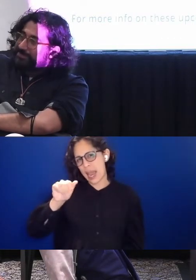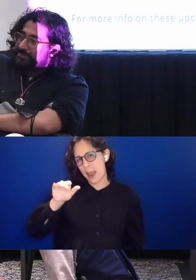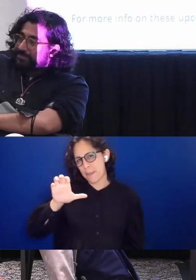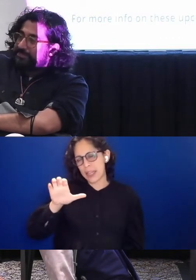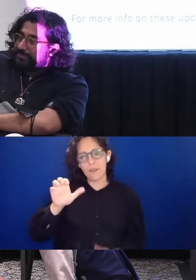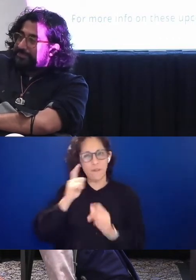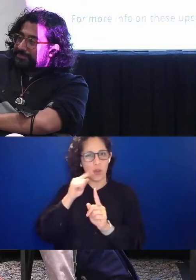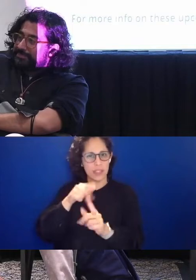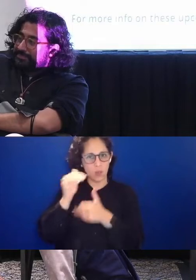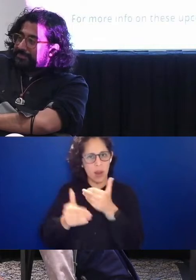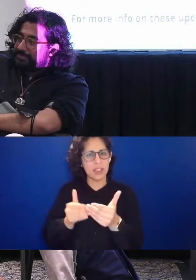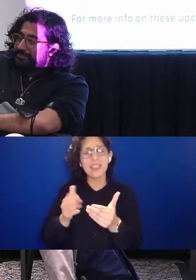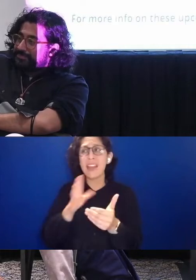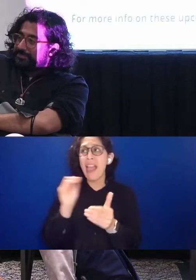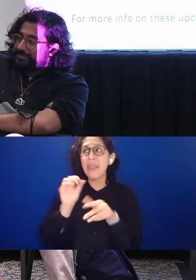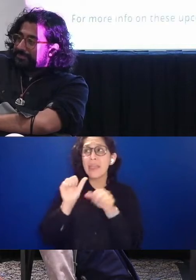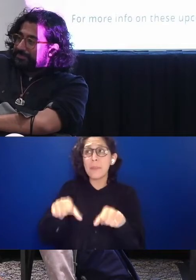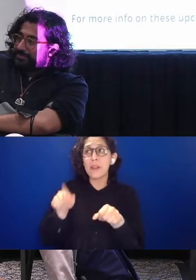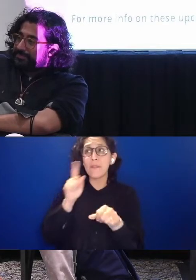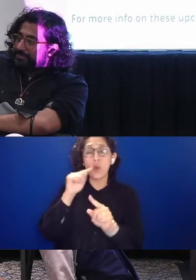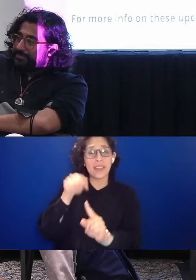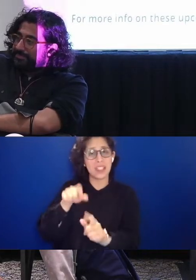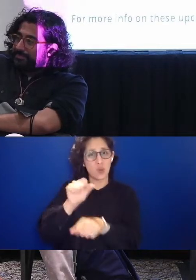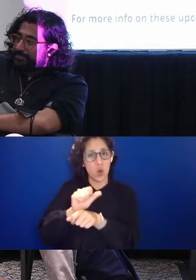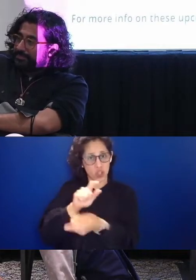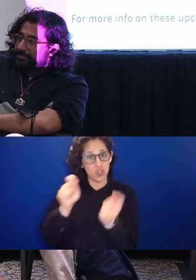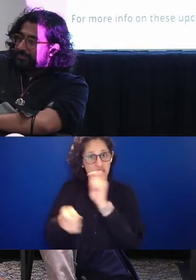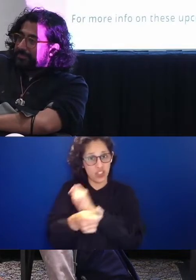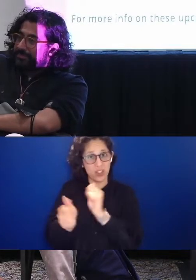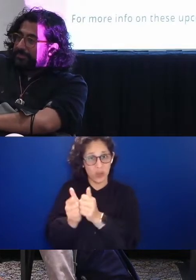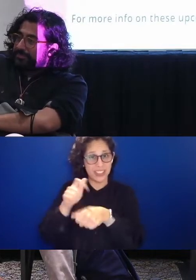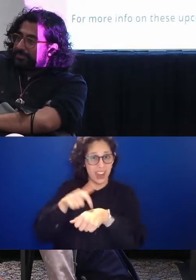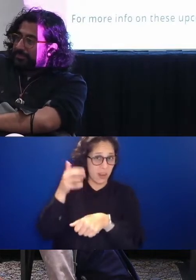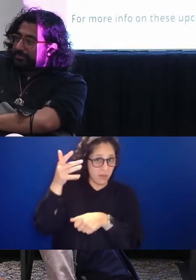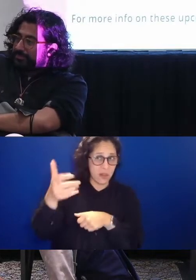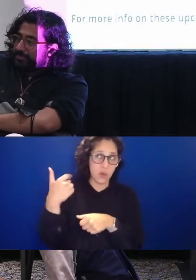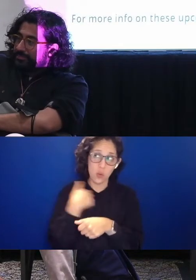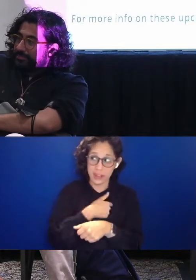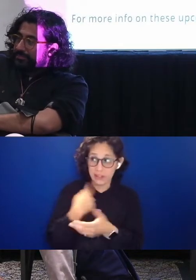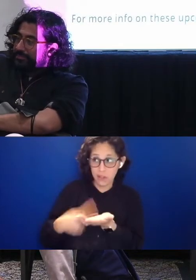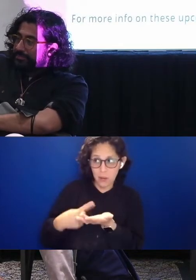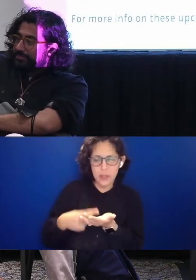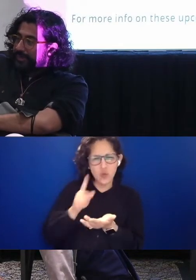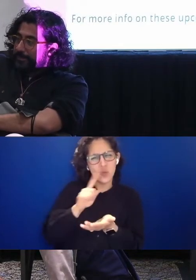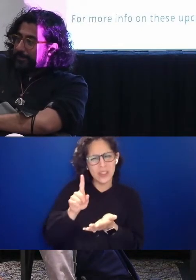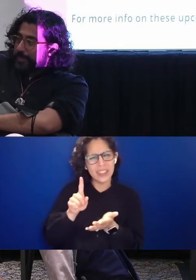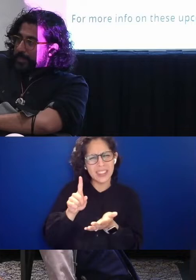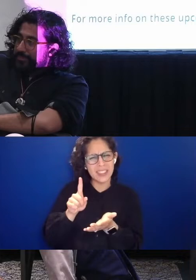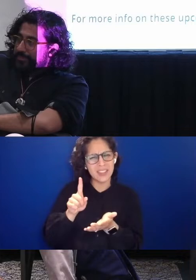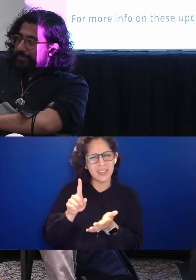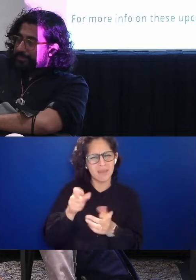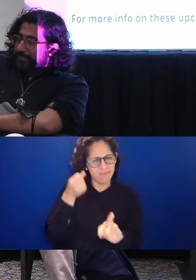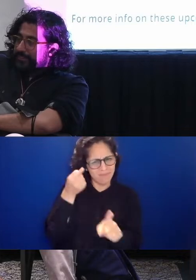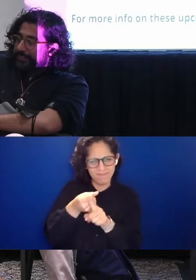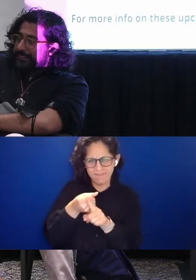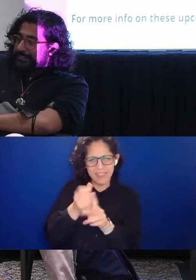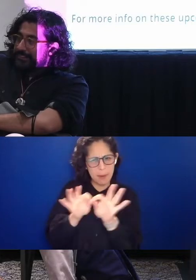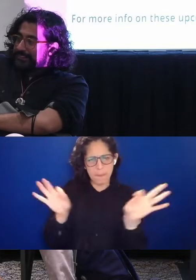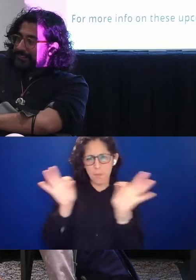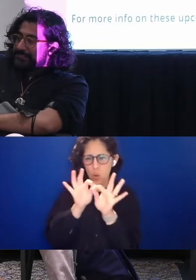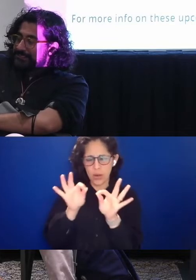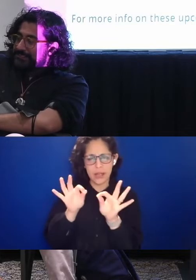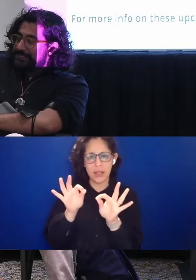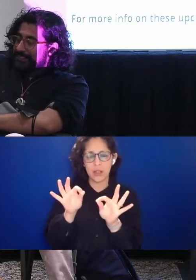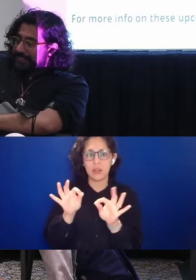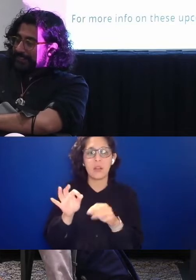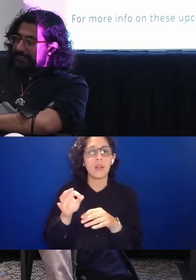change over time, actually, that you were talking about, is one of the things that's been transformative and important in this project as well, in Dance Floor as